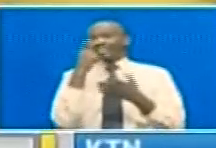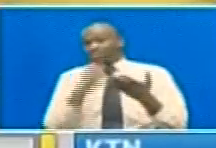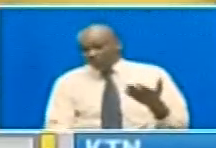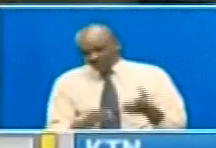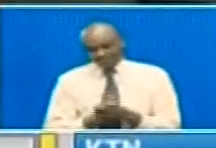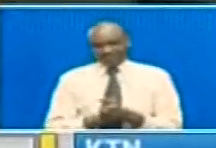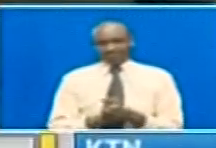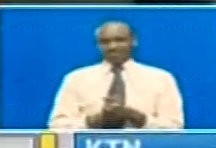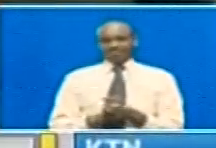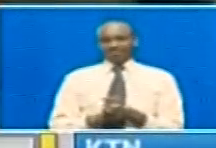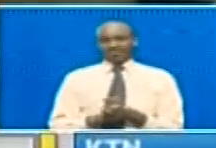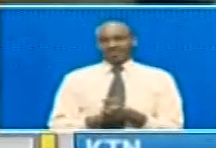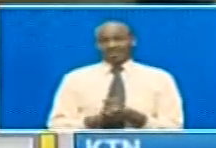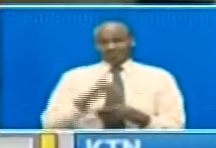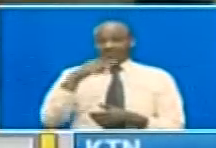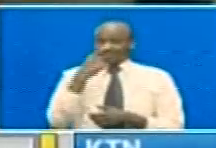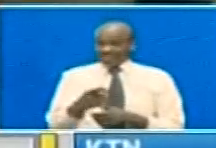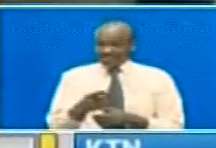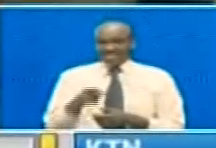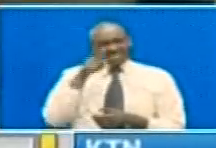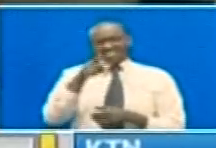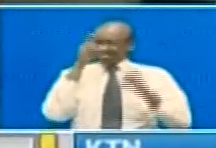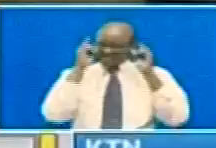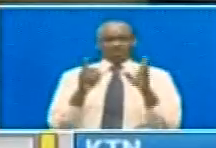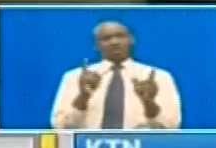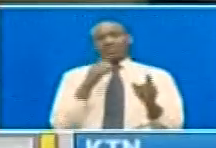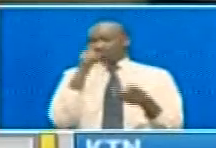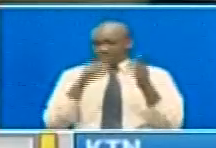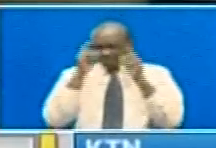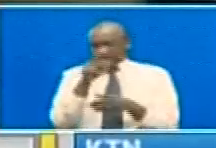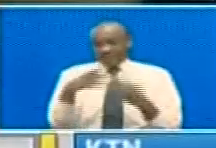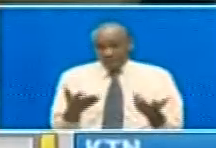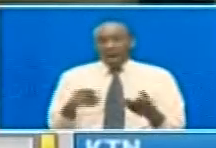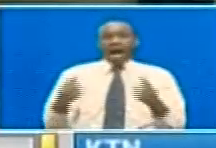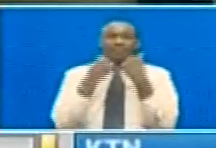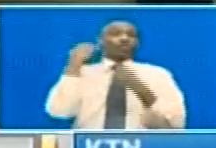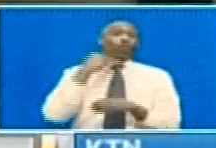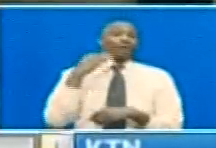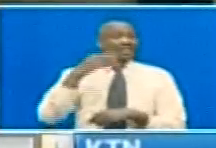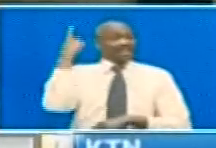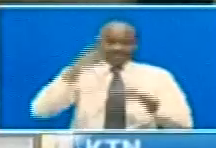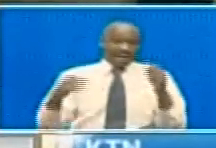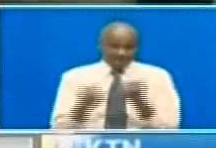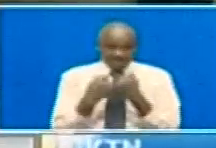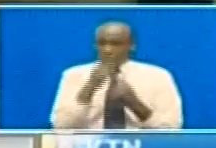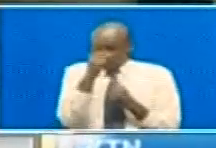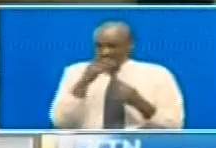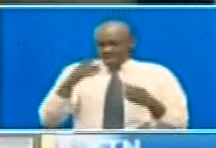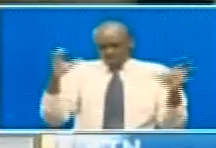one was saying that they reached this decision after there was a robbery last year when a known